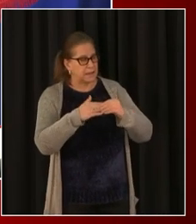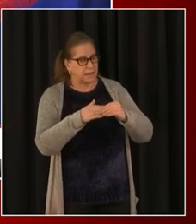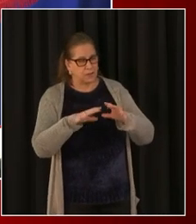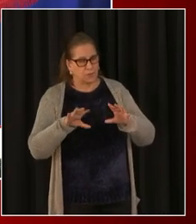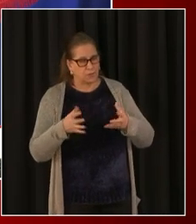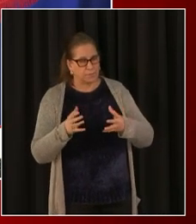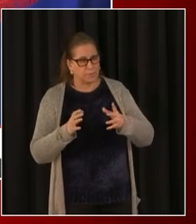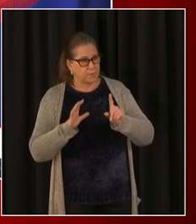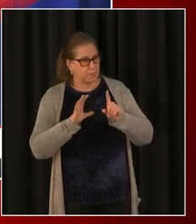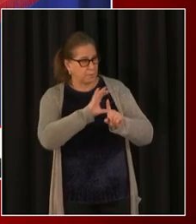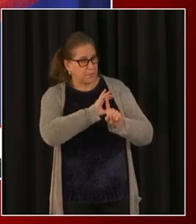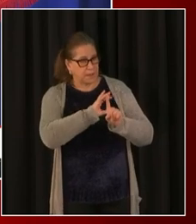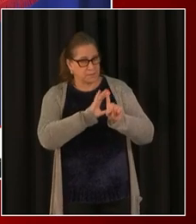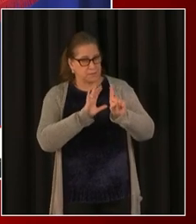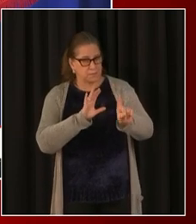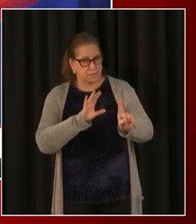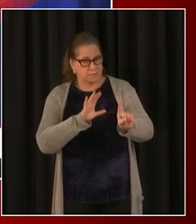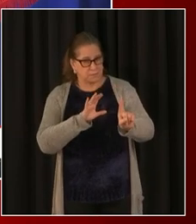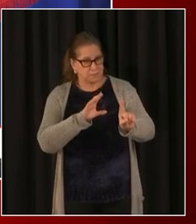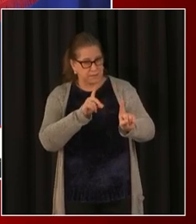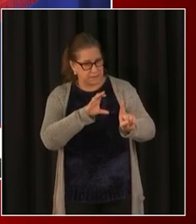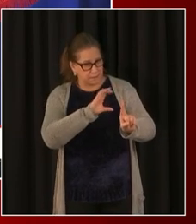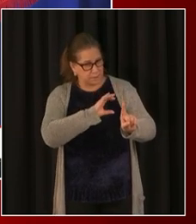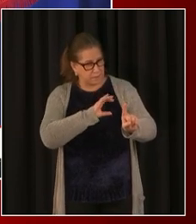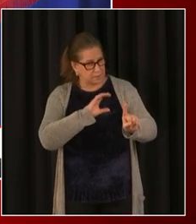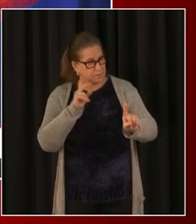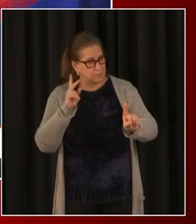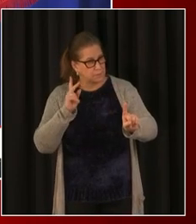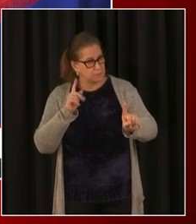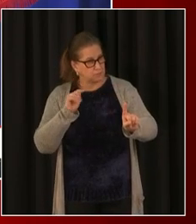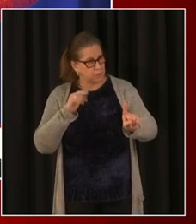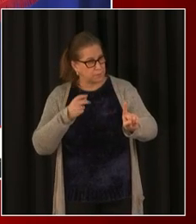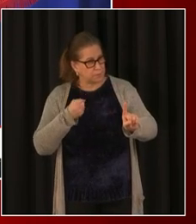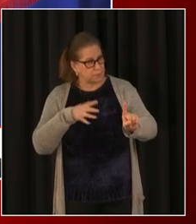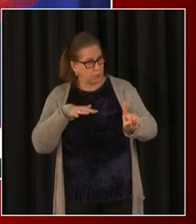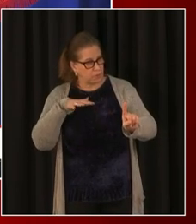peaceful demonstrations in the city. I got it. We've seen that before.